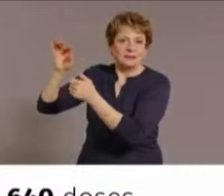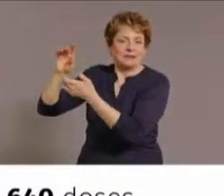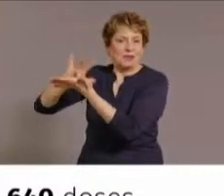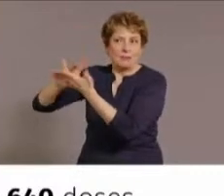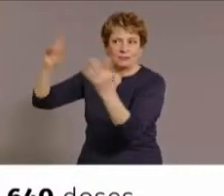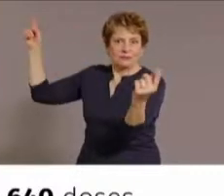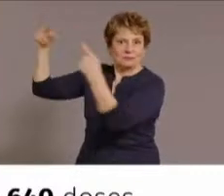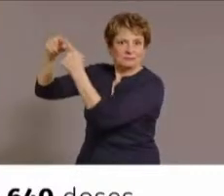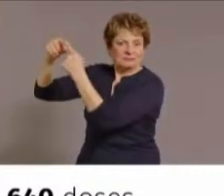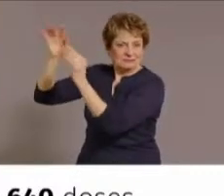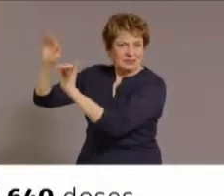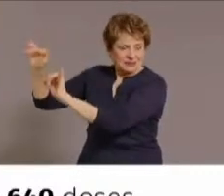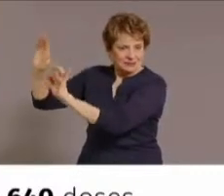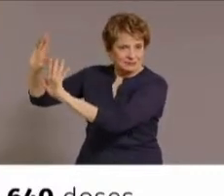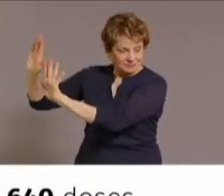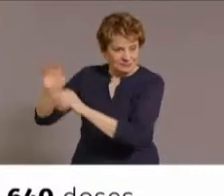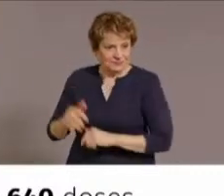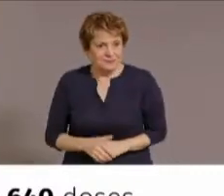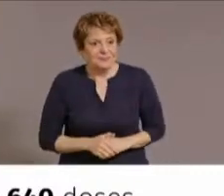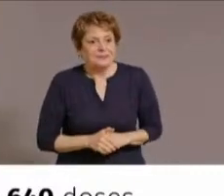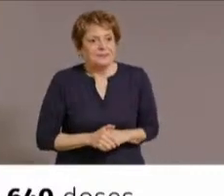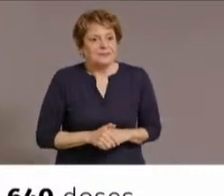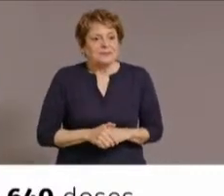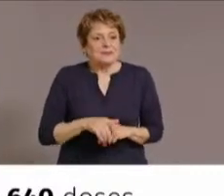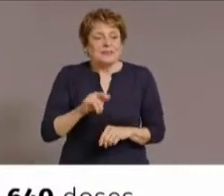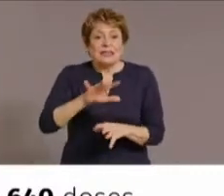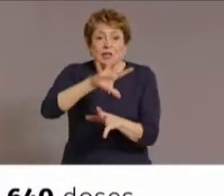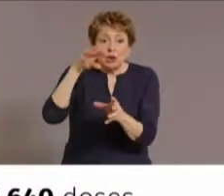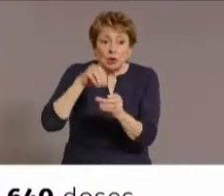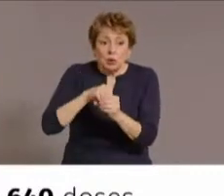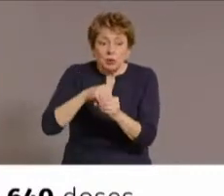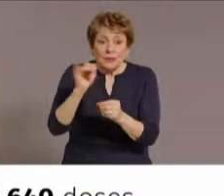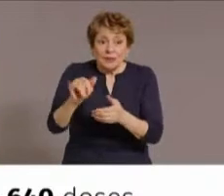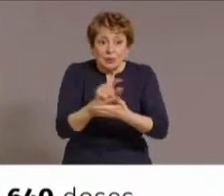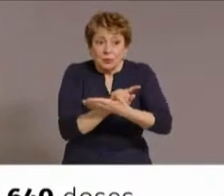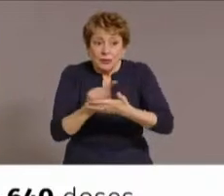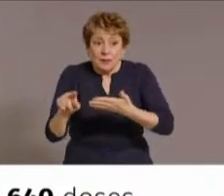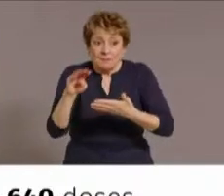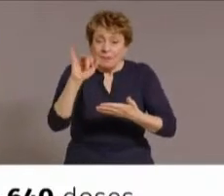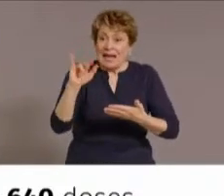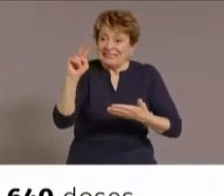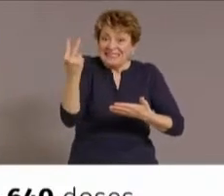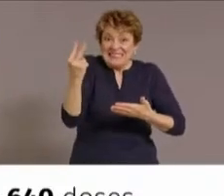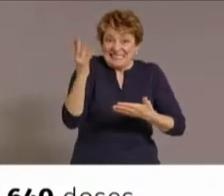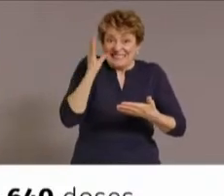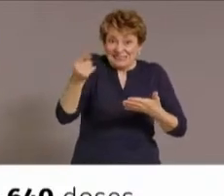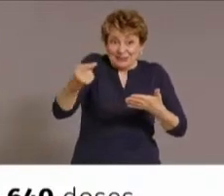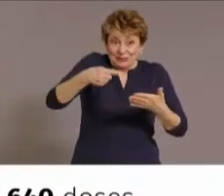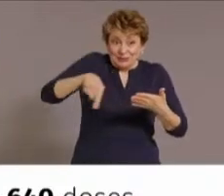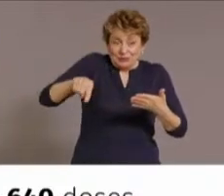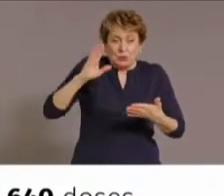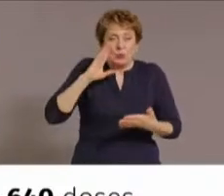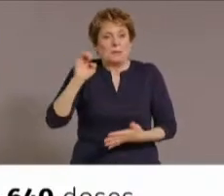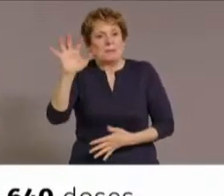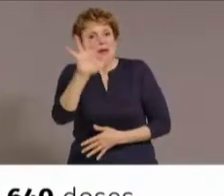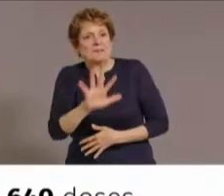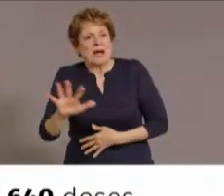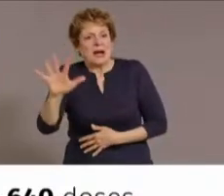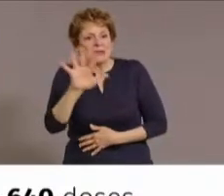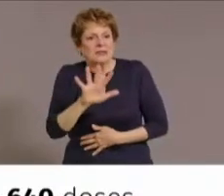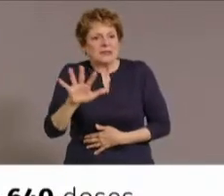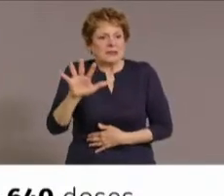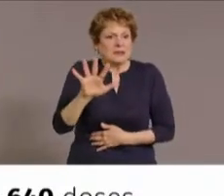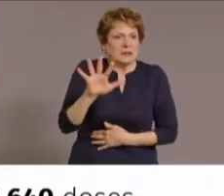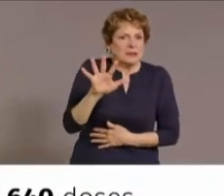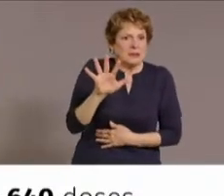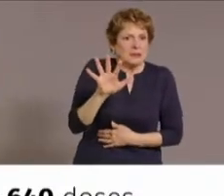includes the week of May 2nd, which is not here in Arizona yet, but we anticipate getting about 394,000 doses of